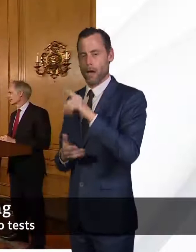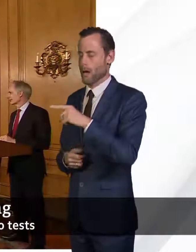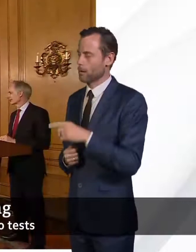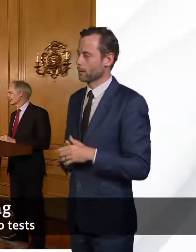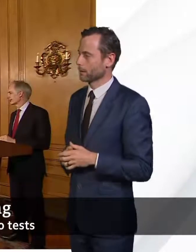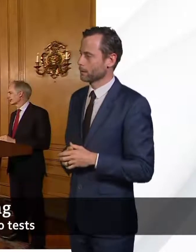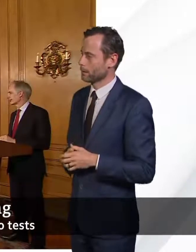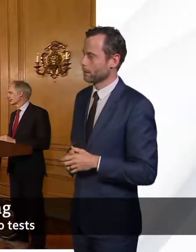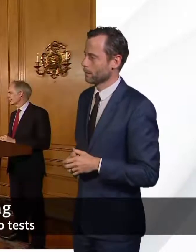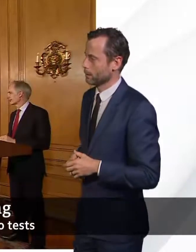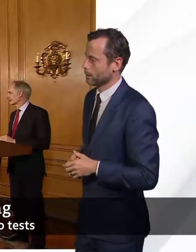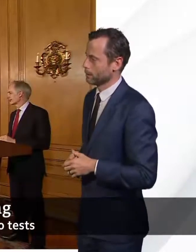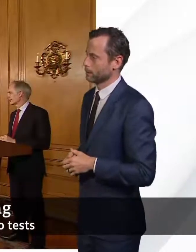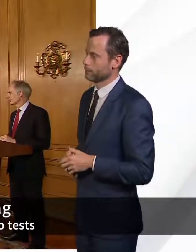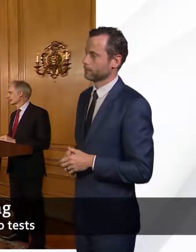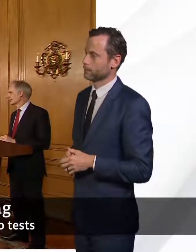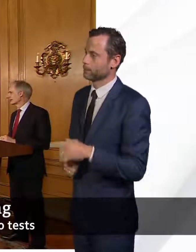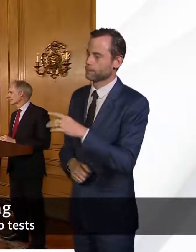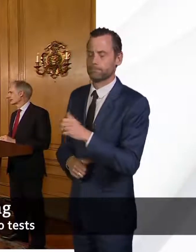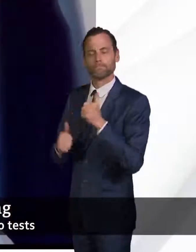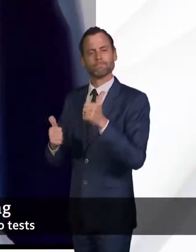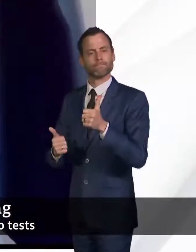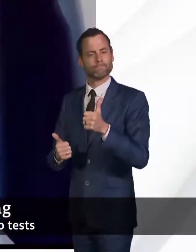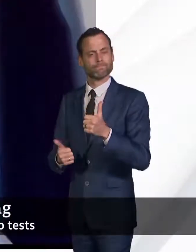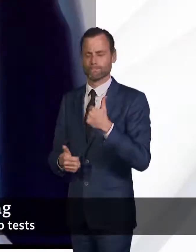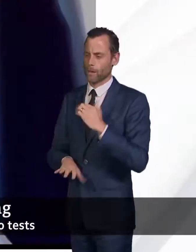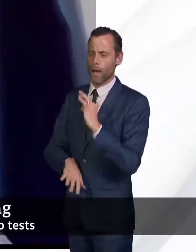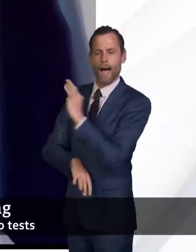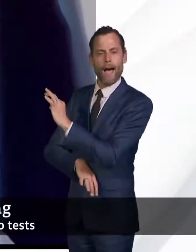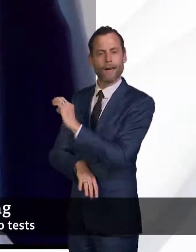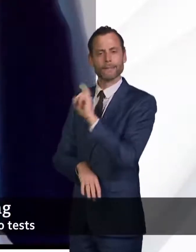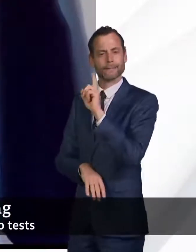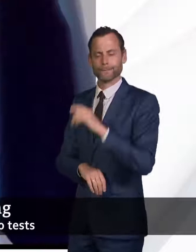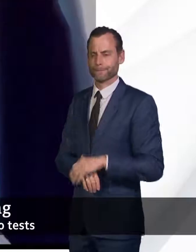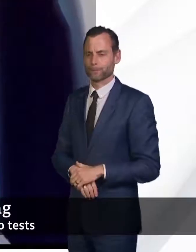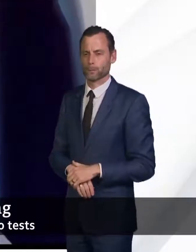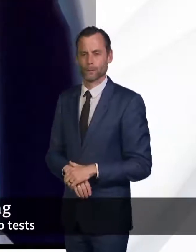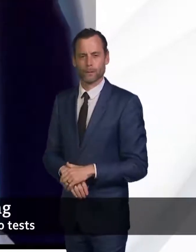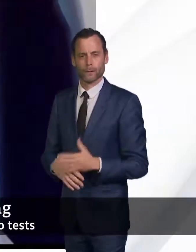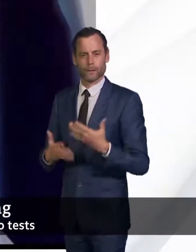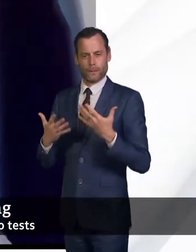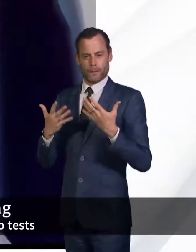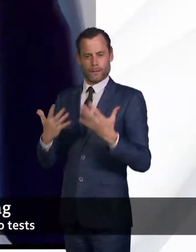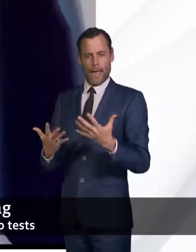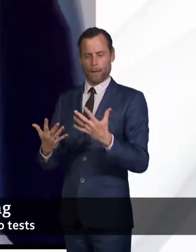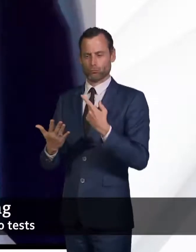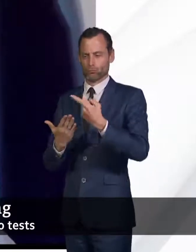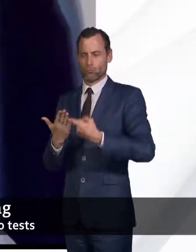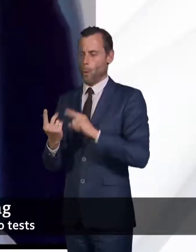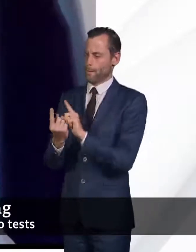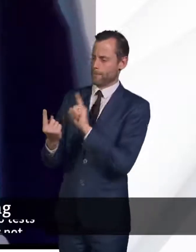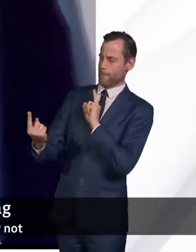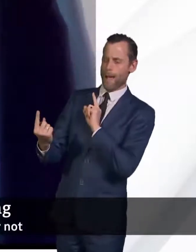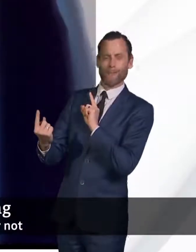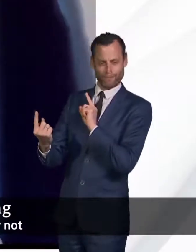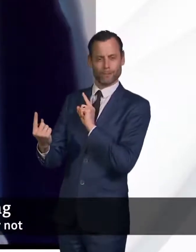Hi, I just wanted to ask, first of all, there's increasing frustration over what people see as mixed messaging from the government around the social distancing measures.